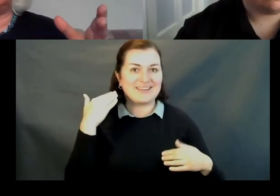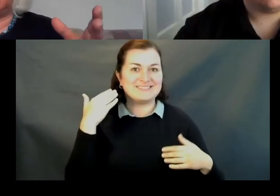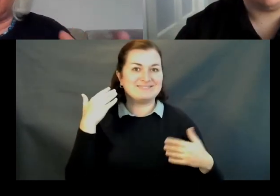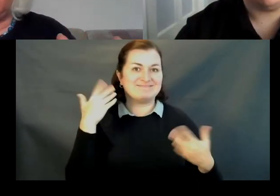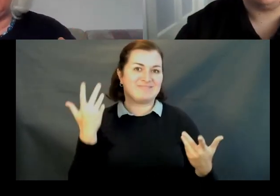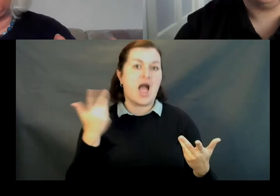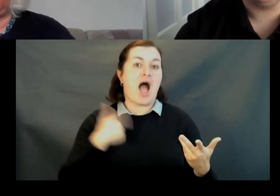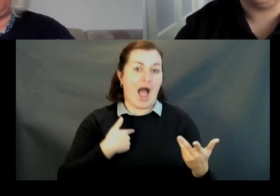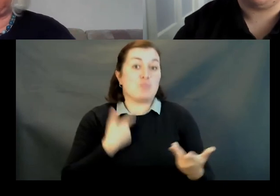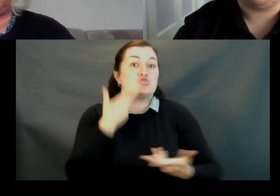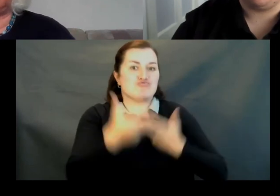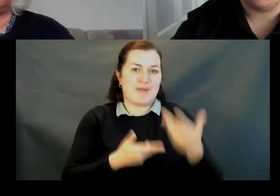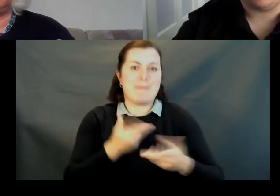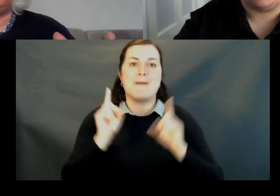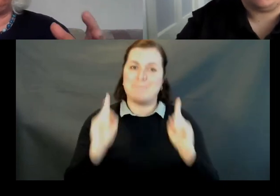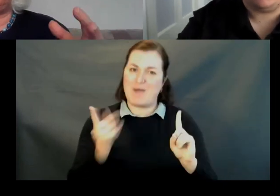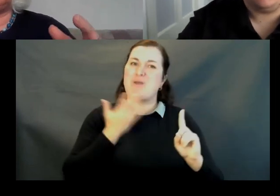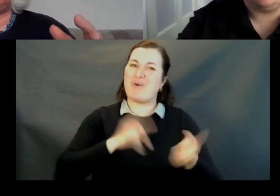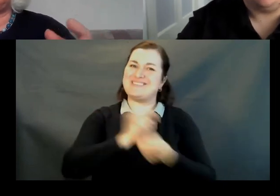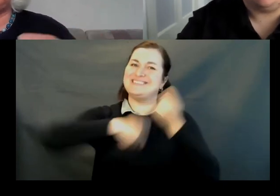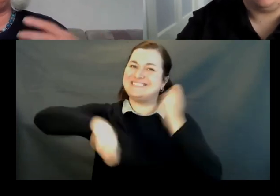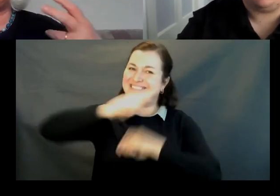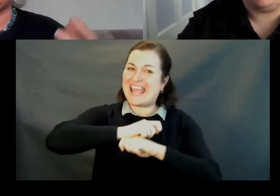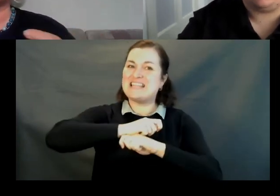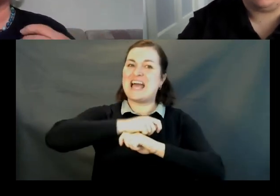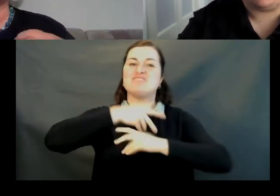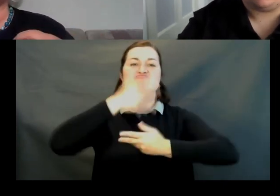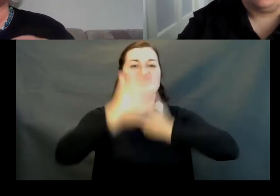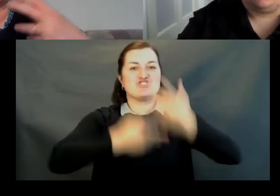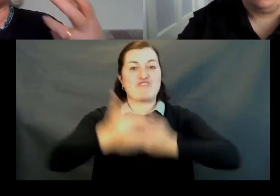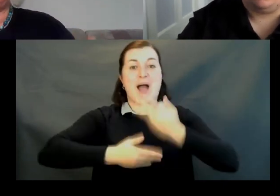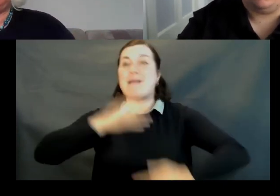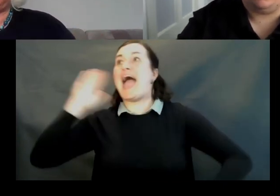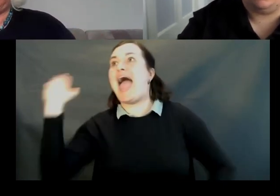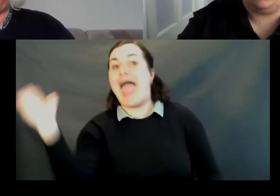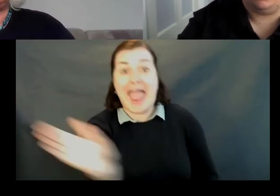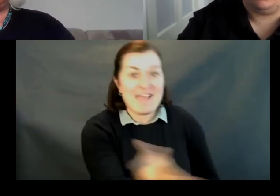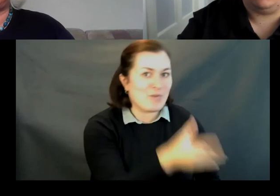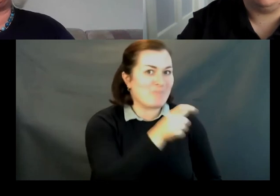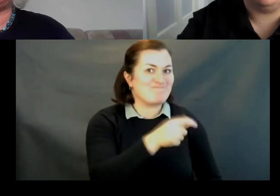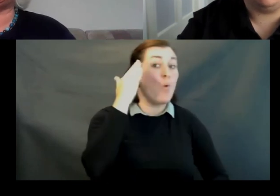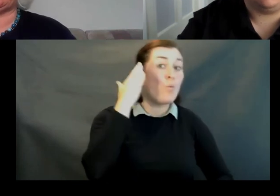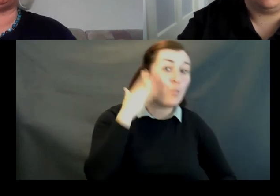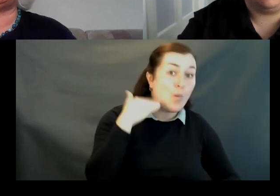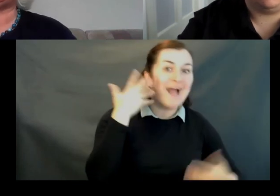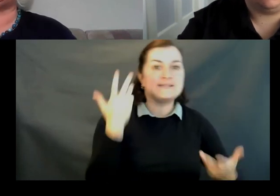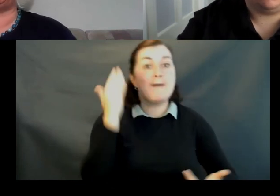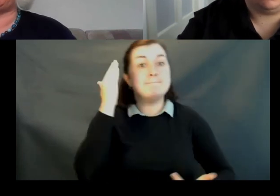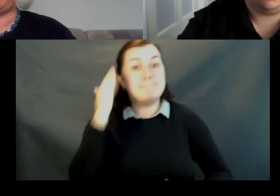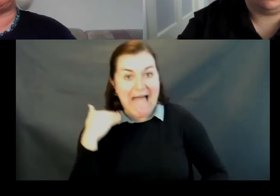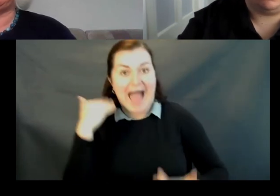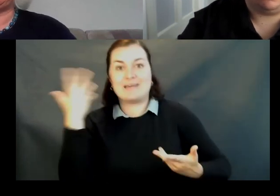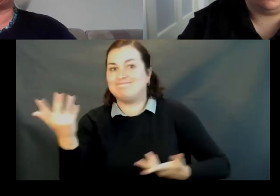described on the level playing field. So that if somebody is white, we tell you that they're white. If somebody is black, we